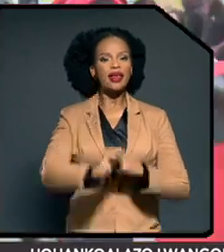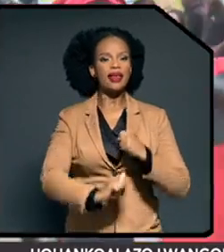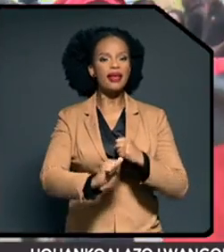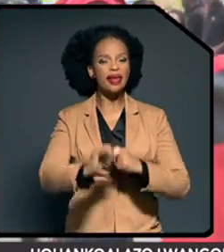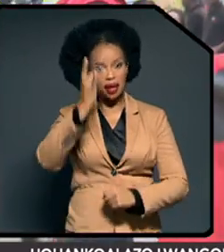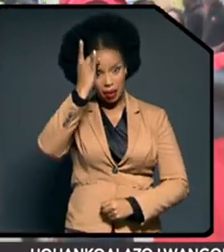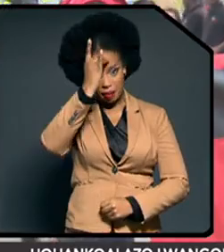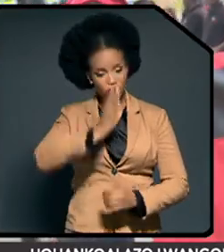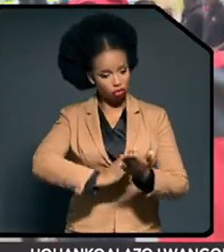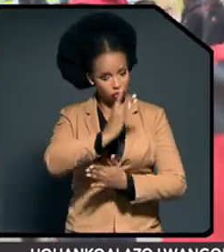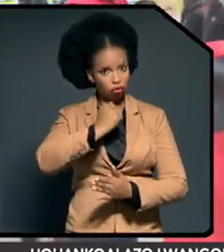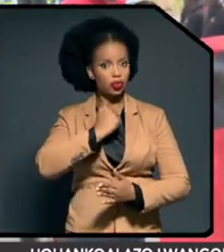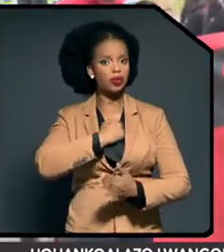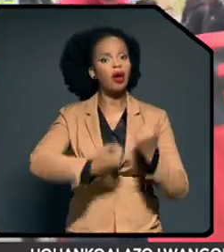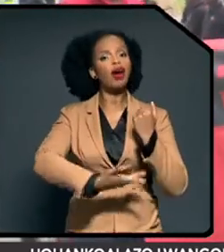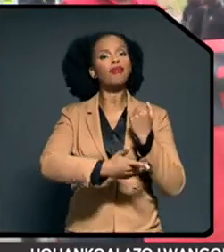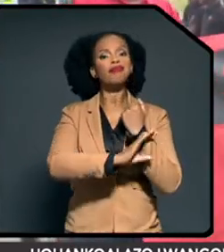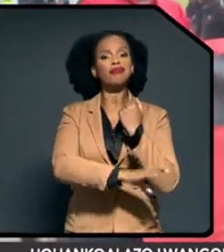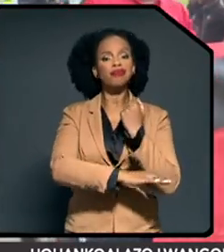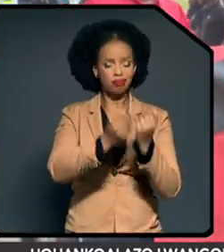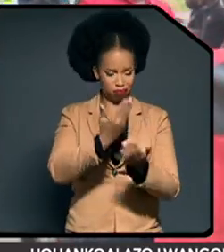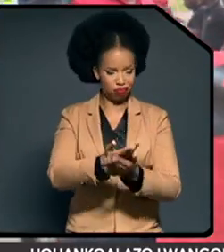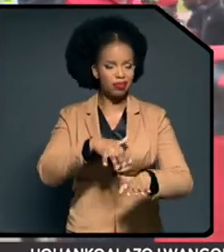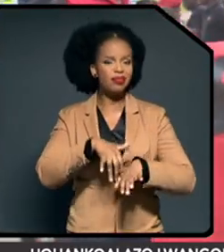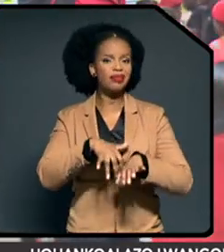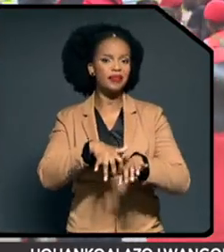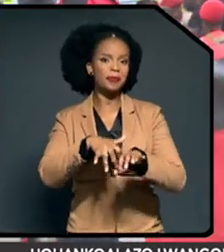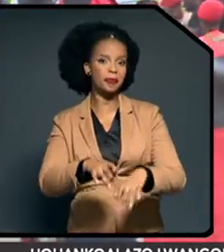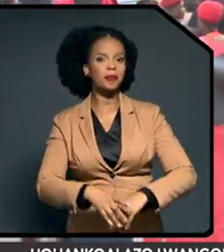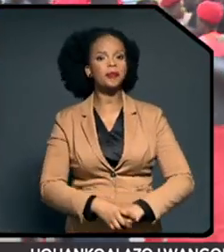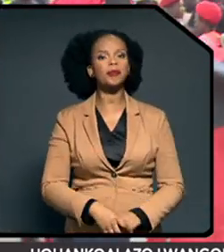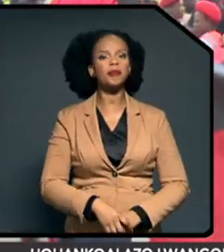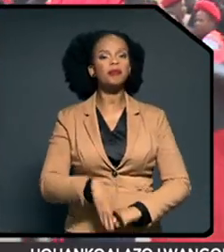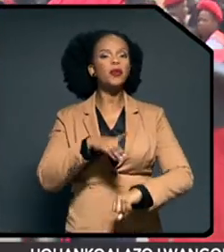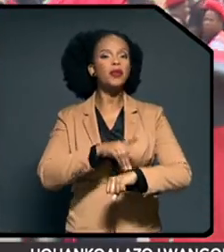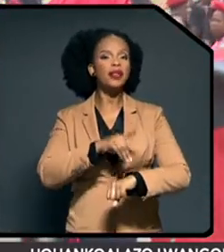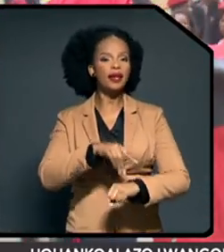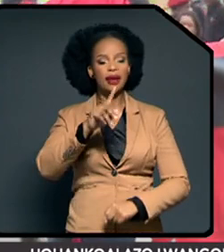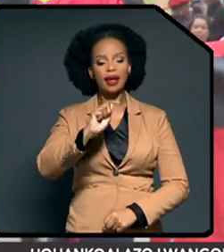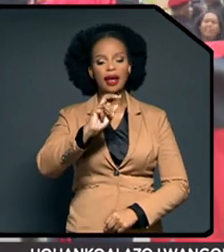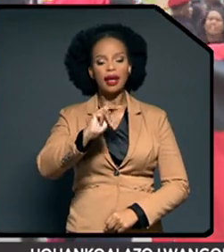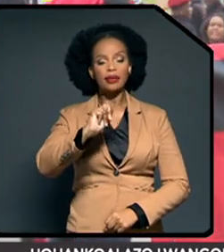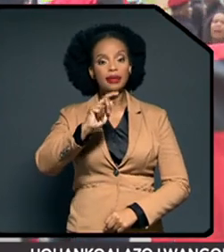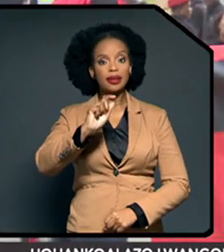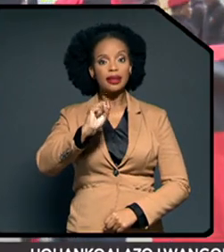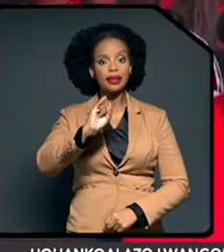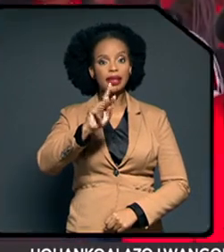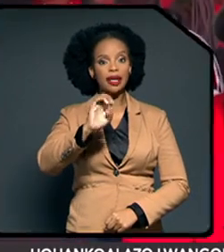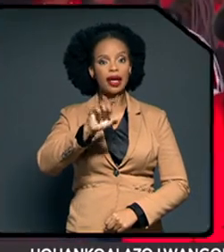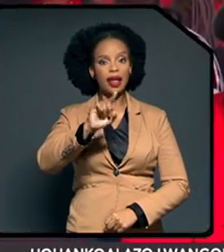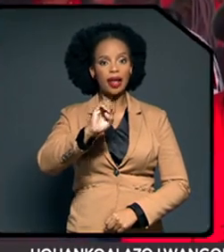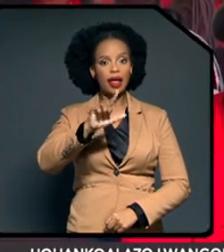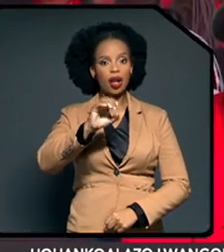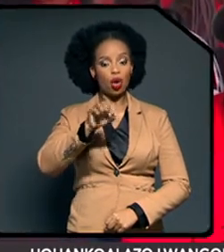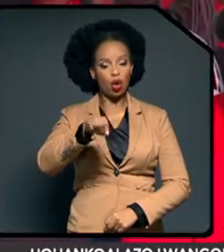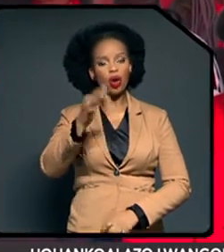protest. Umhlalutyi wezopolitiko uGqirha Ntsikelelo Breakfast uphawule wenje njengolu qhankqalazo lwangomso. ANC